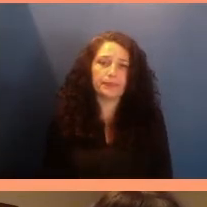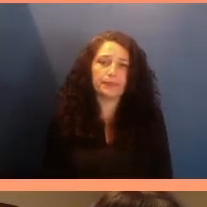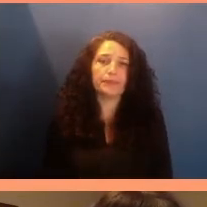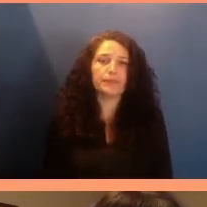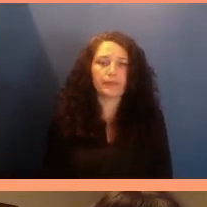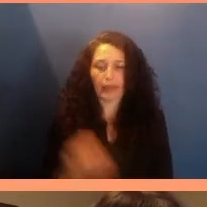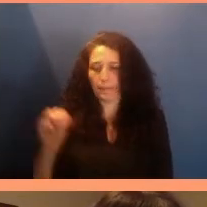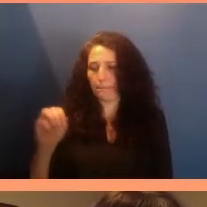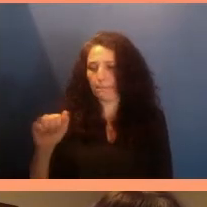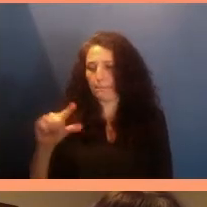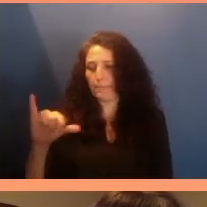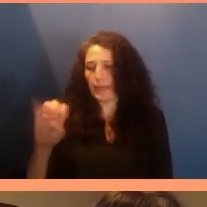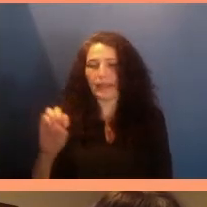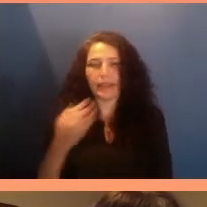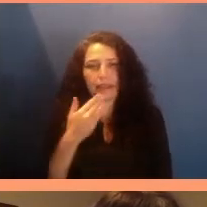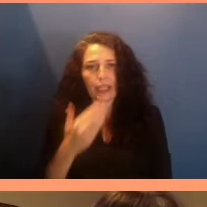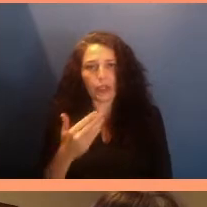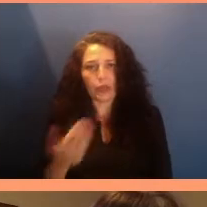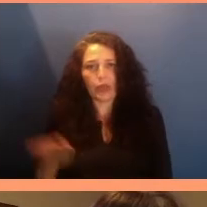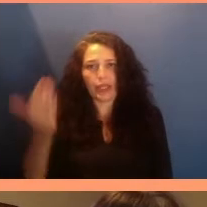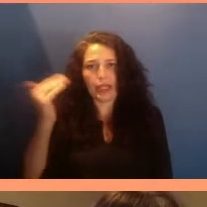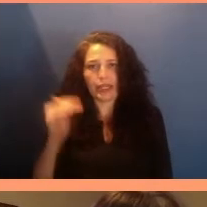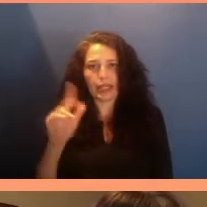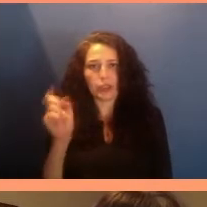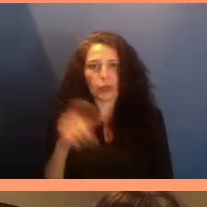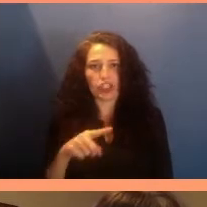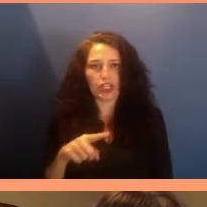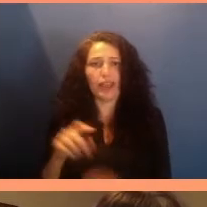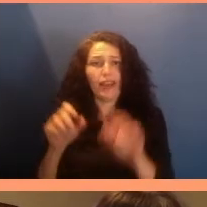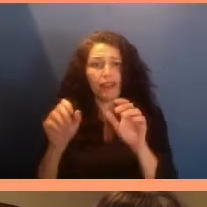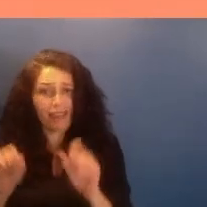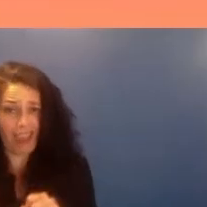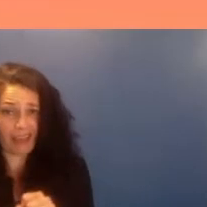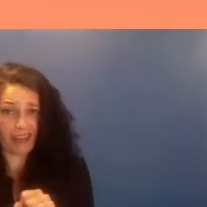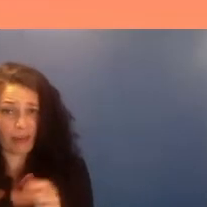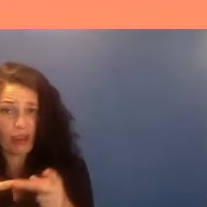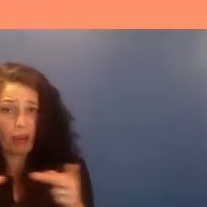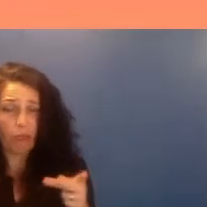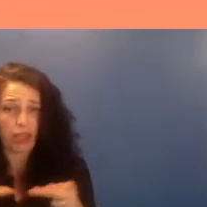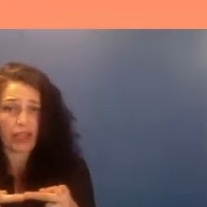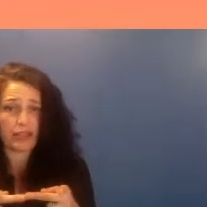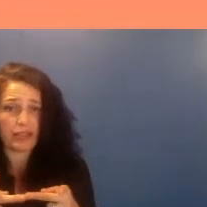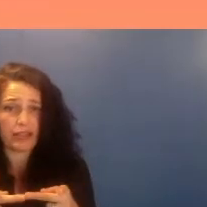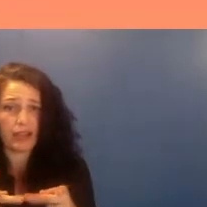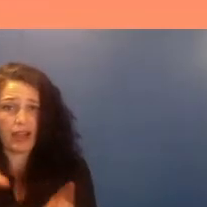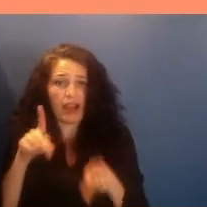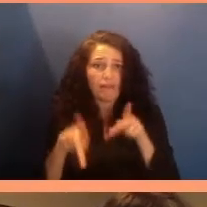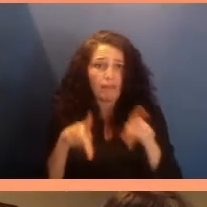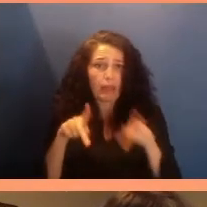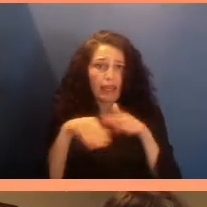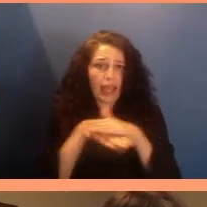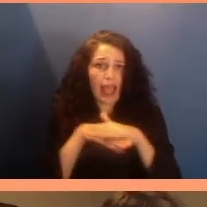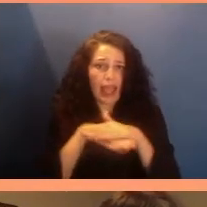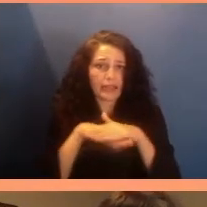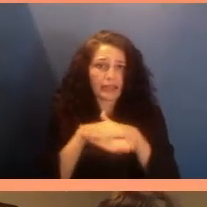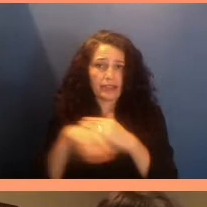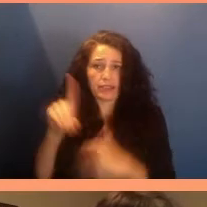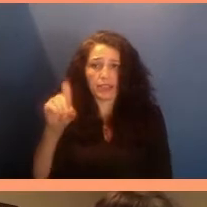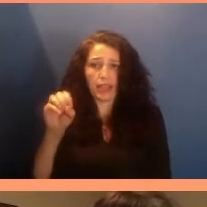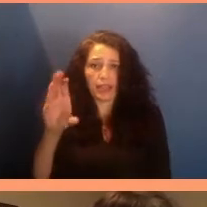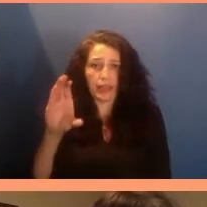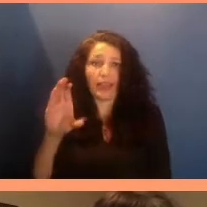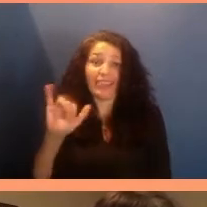Thank you. The next question is, can there be a place of public access documentary that is